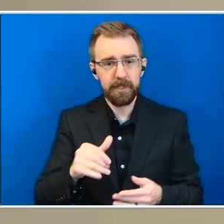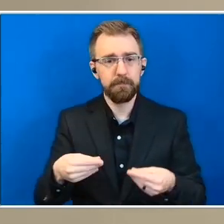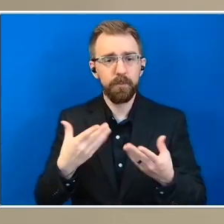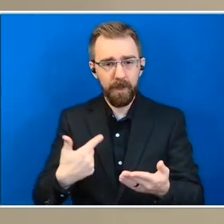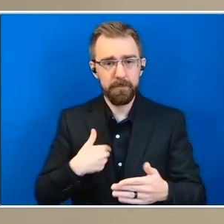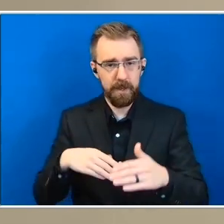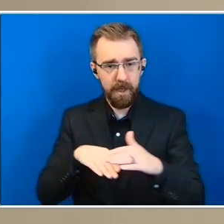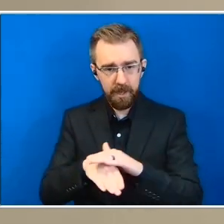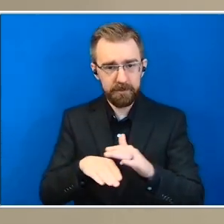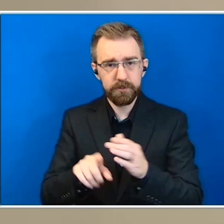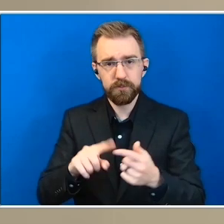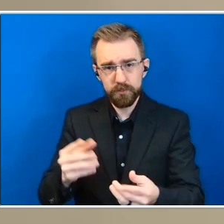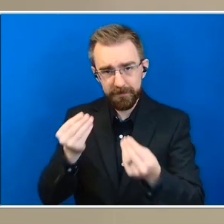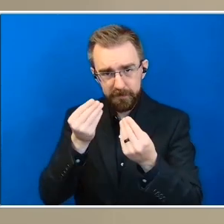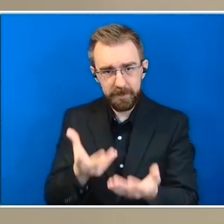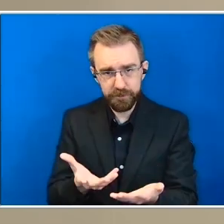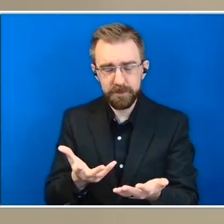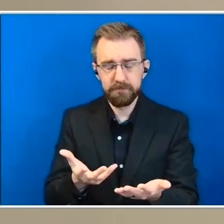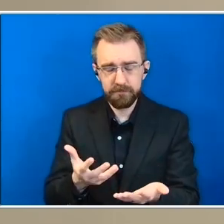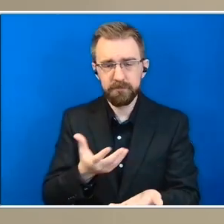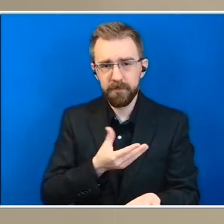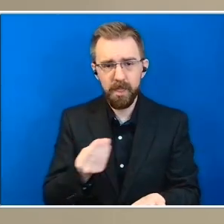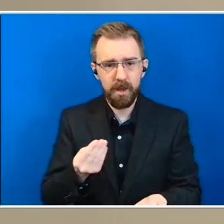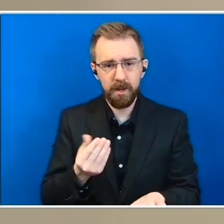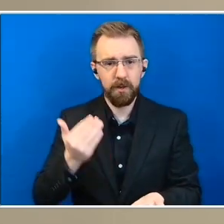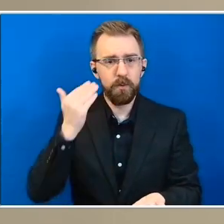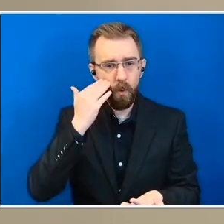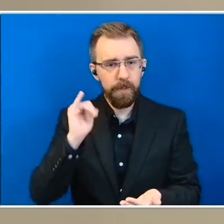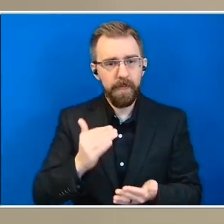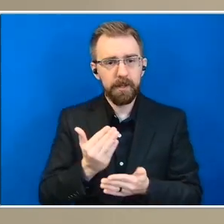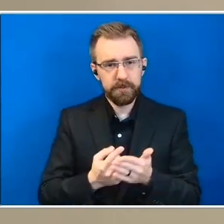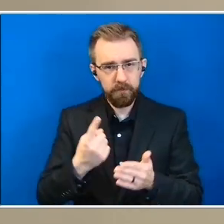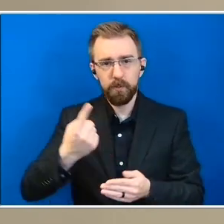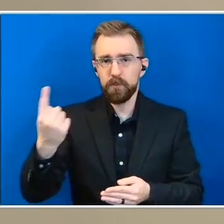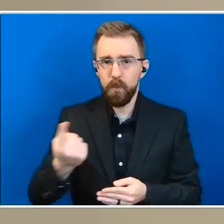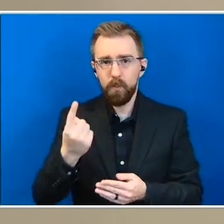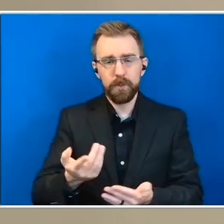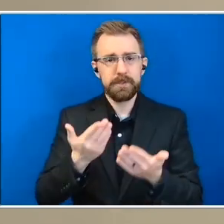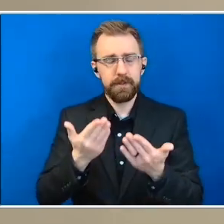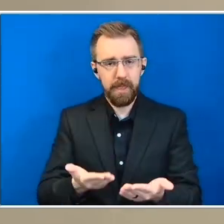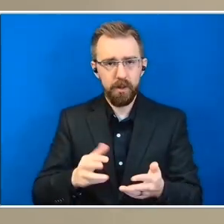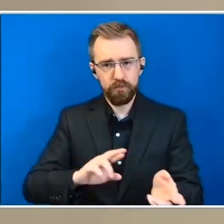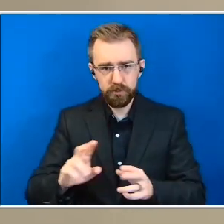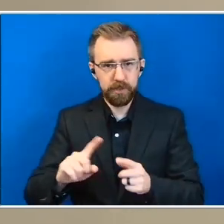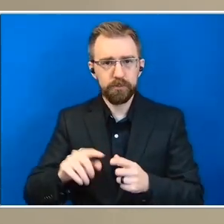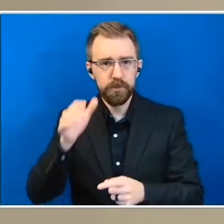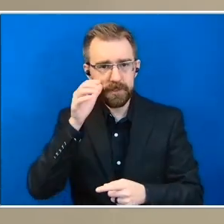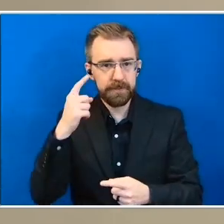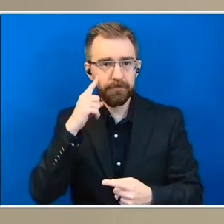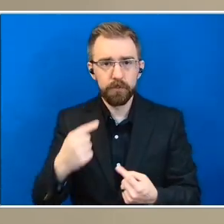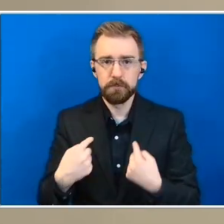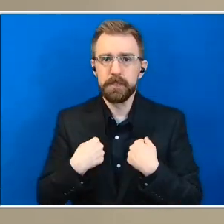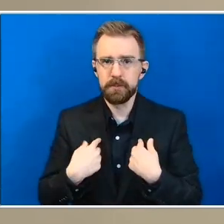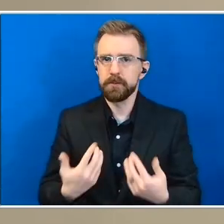to information and knowing that someone was always there ready to listen for me.